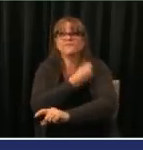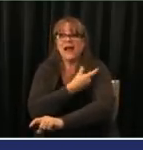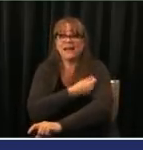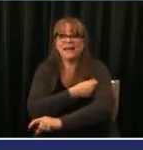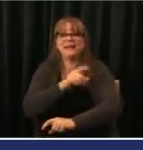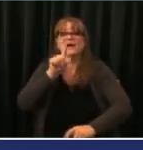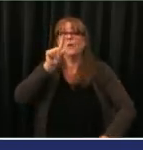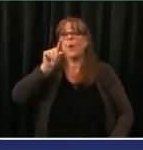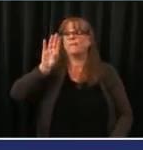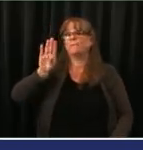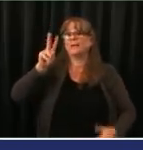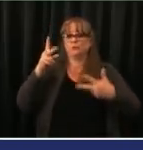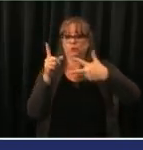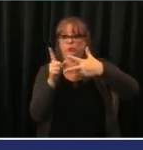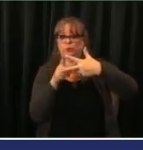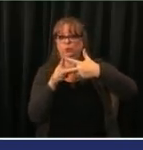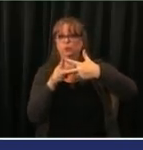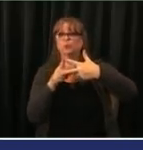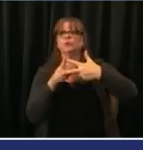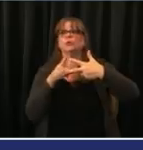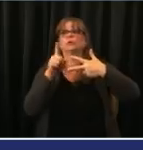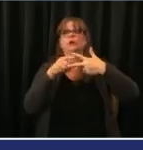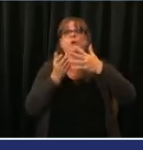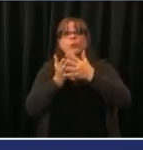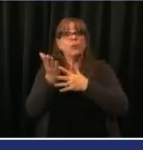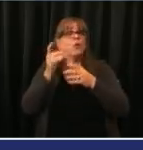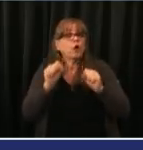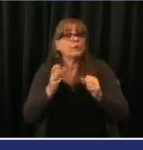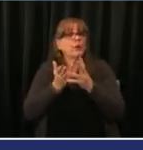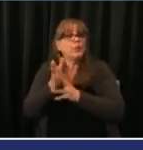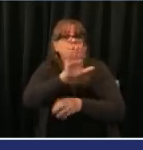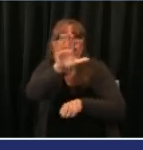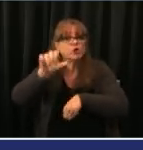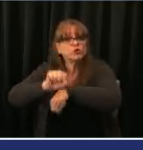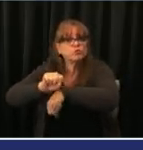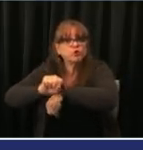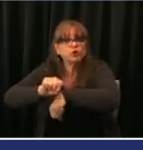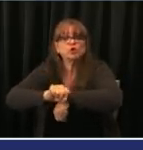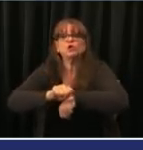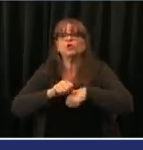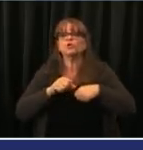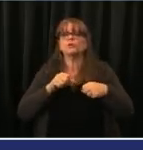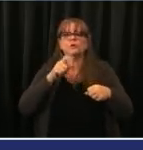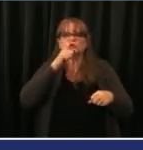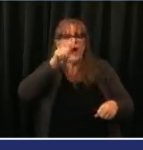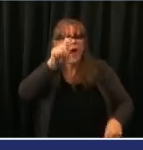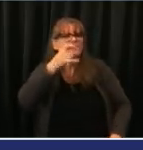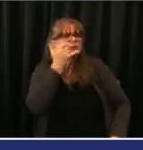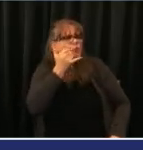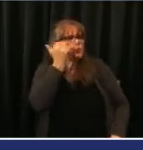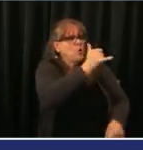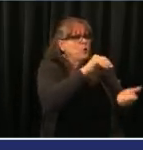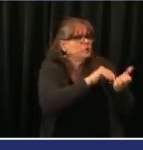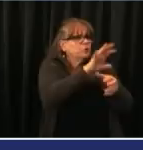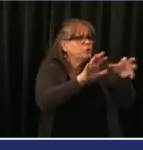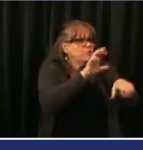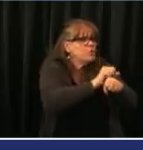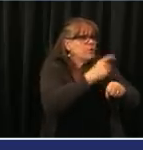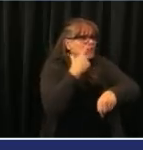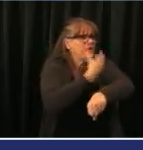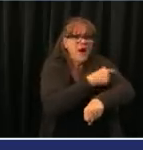sign up via your employer. And so rather than getting in touch with a provider directly, we encourage all PK